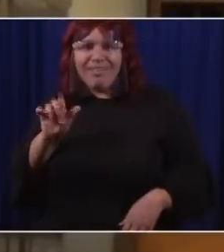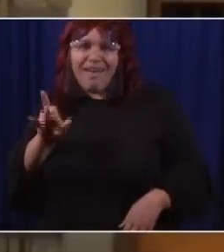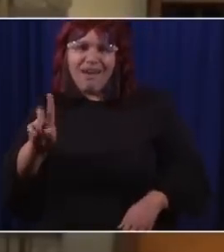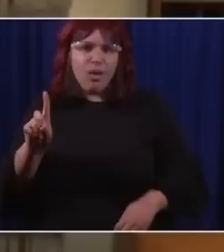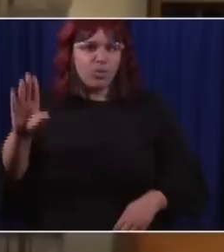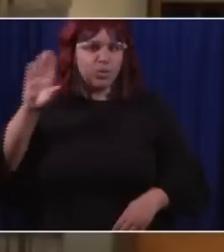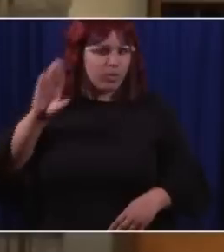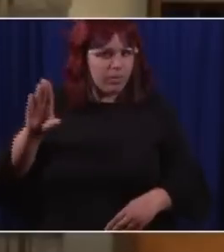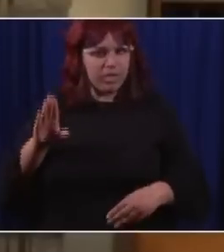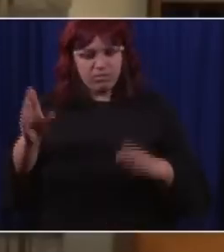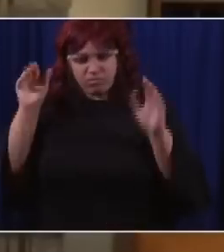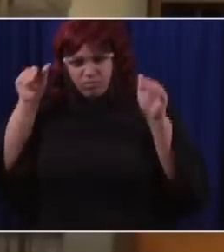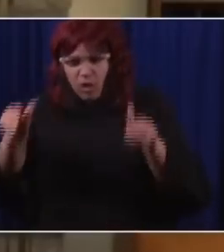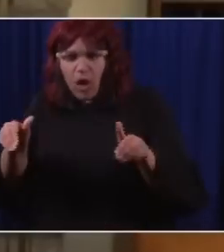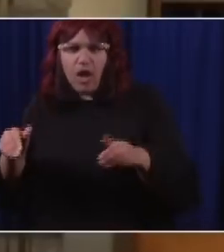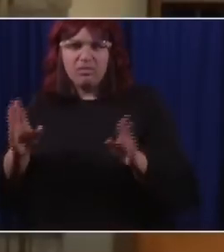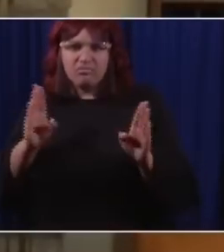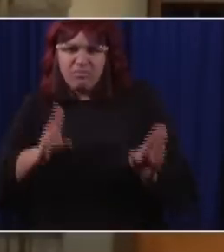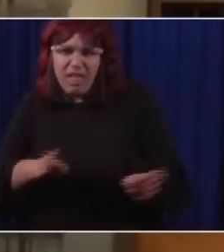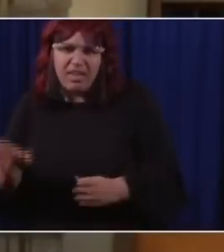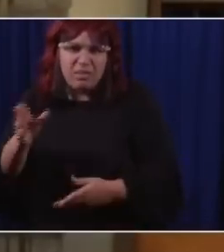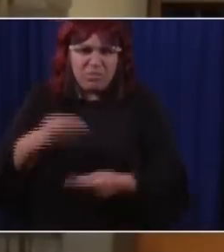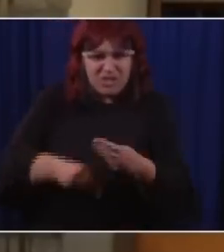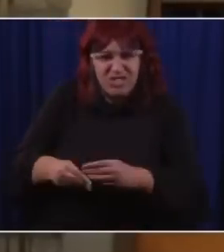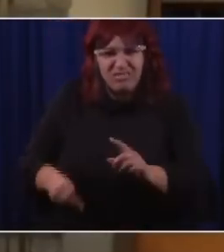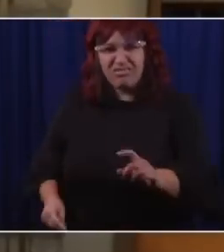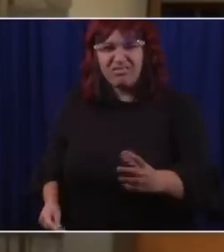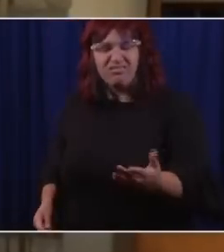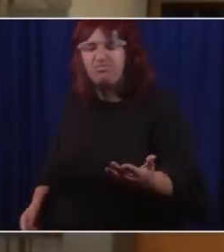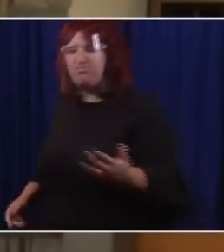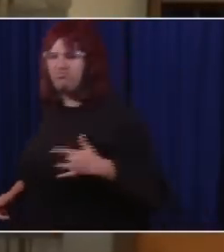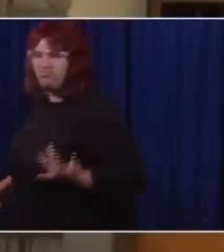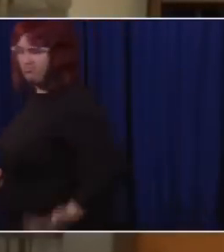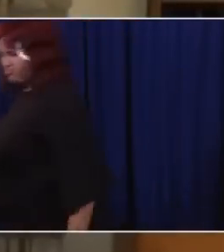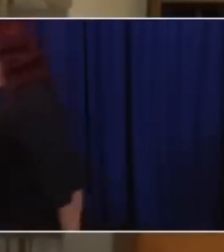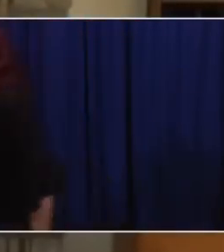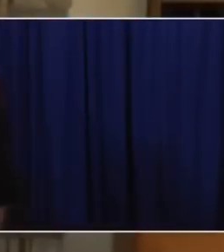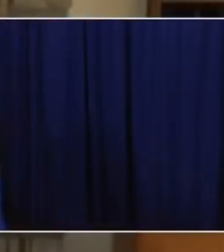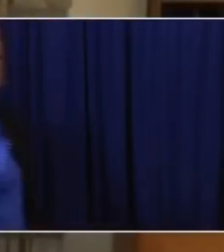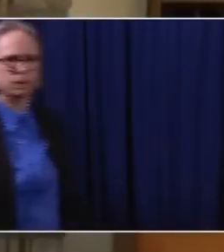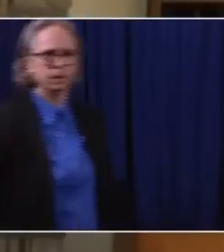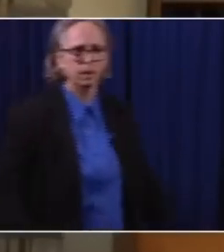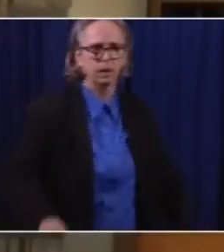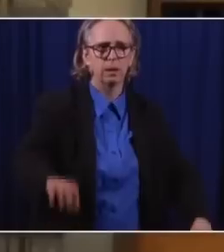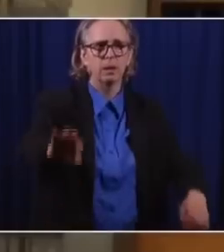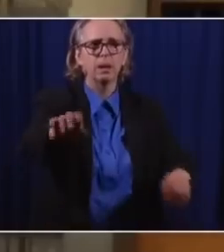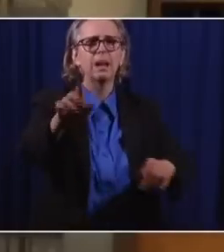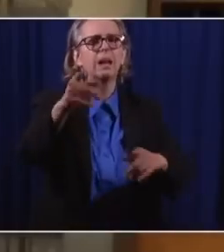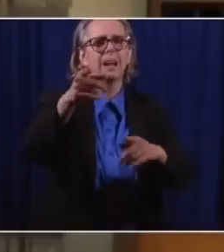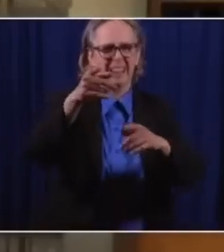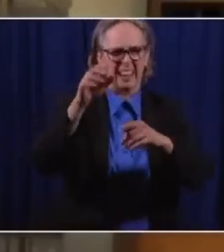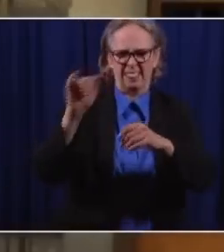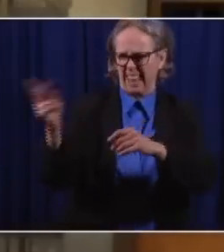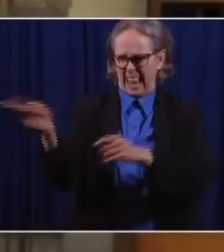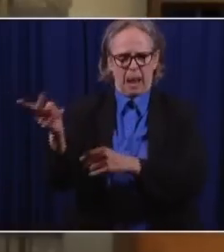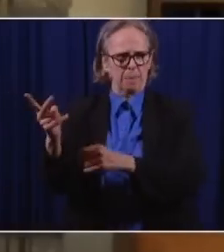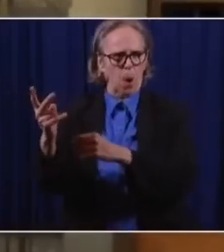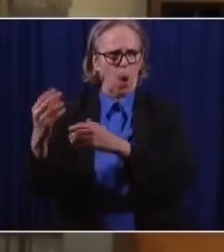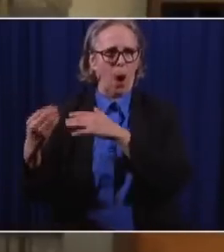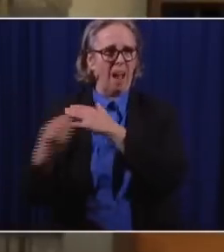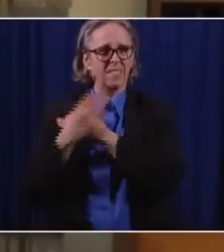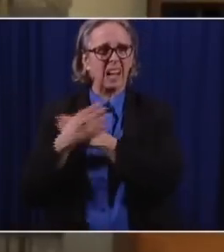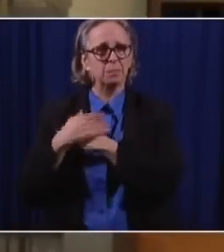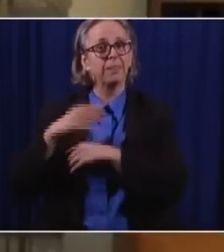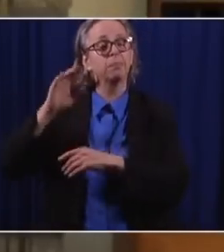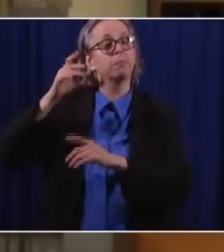do. Stephanie has been intimately involved for some time in what we're doing in this pandemic effort. She's been involved at least for 2 months